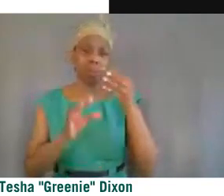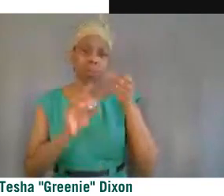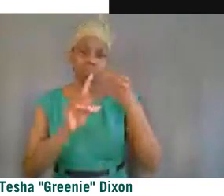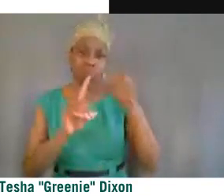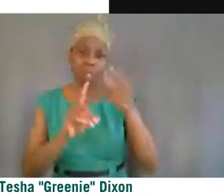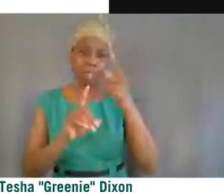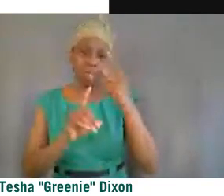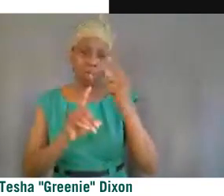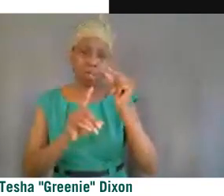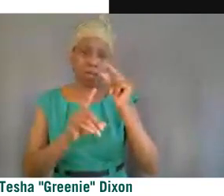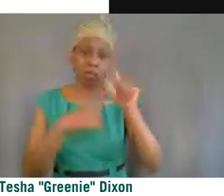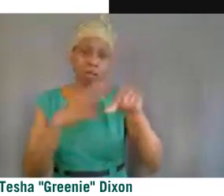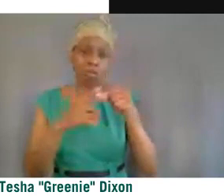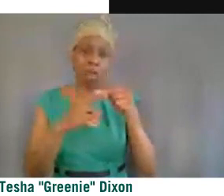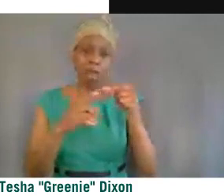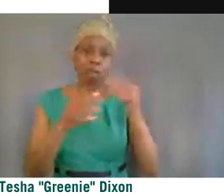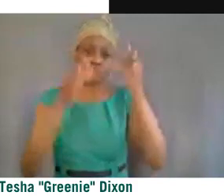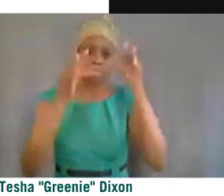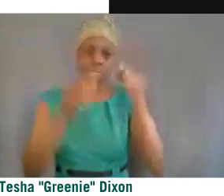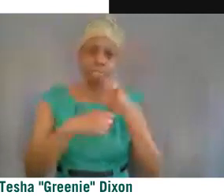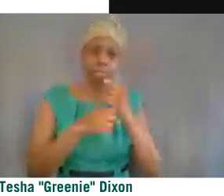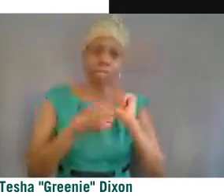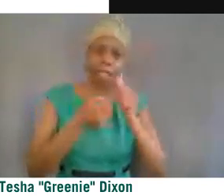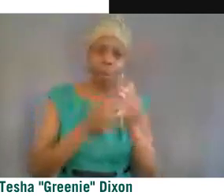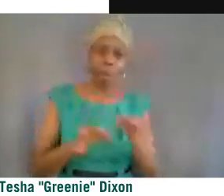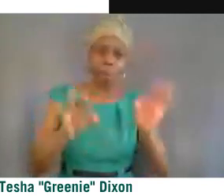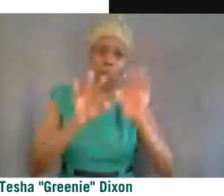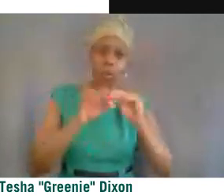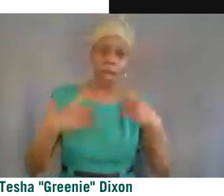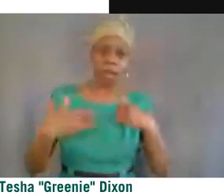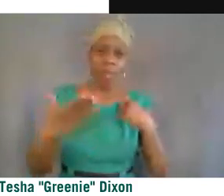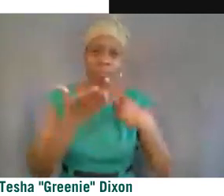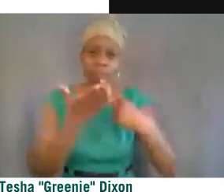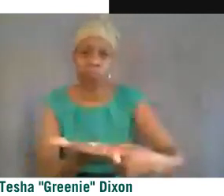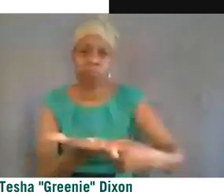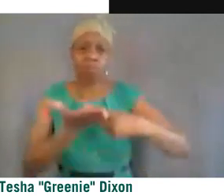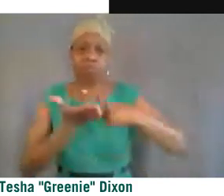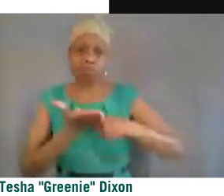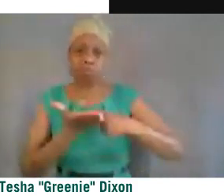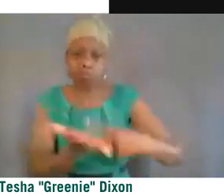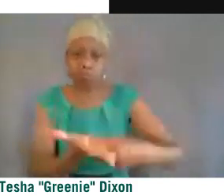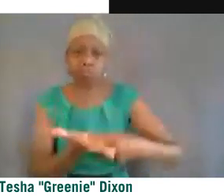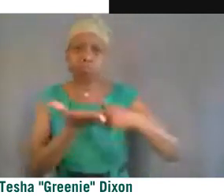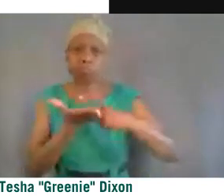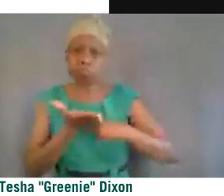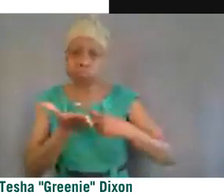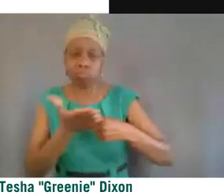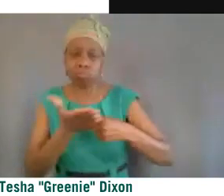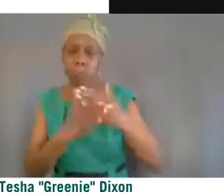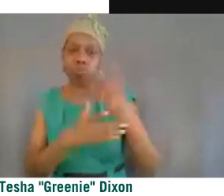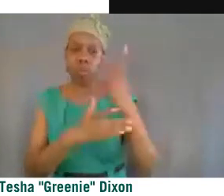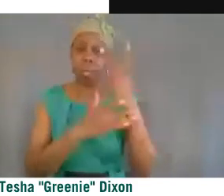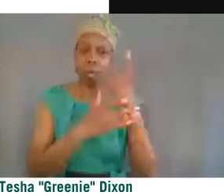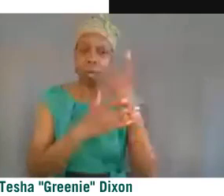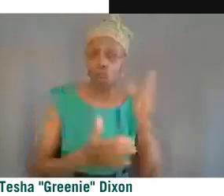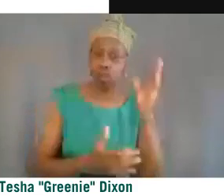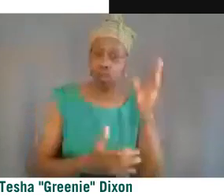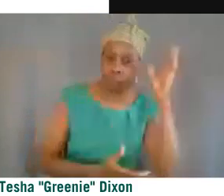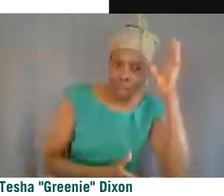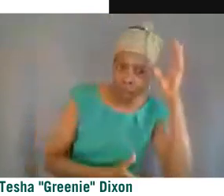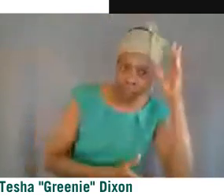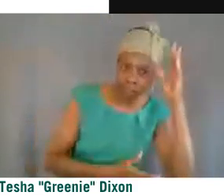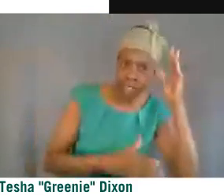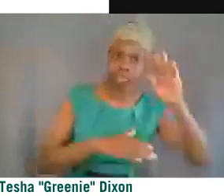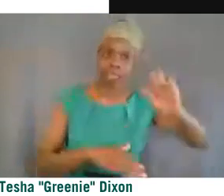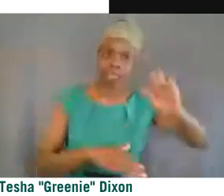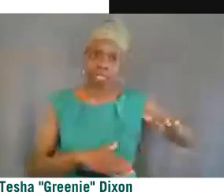how important the dialogue actually is between both parent, child, and physicians and